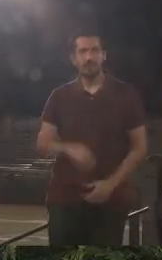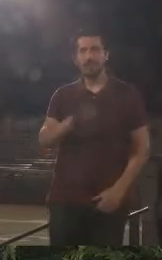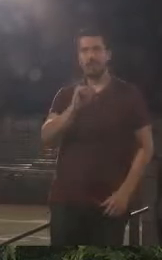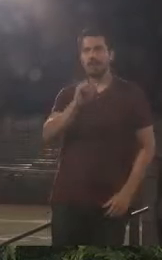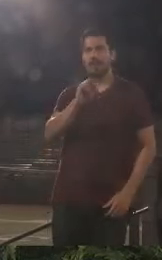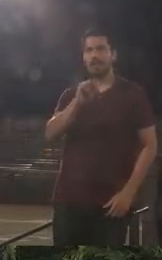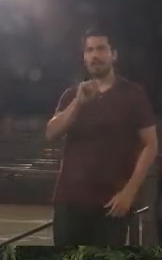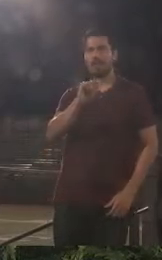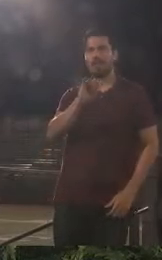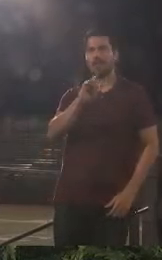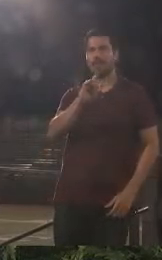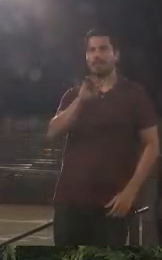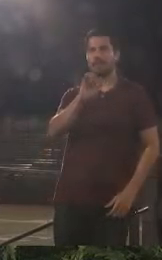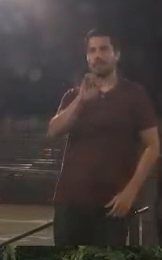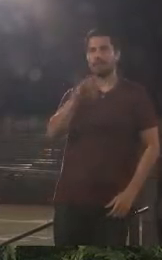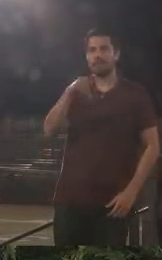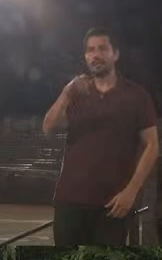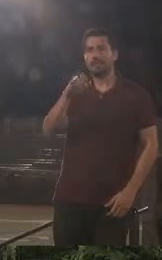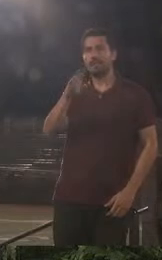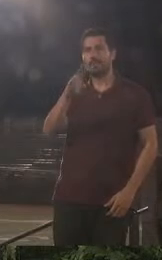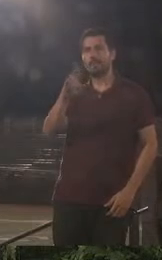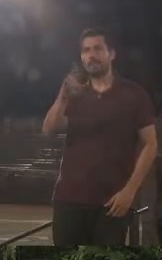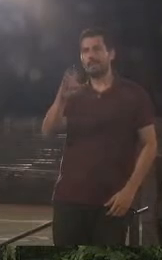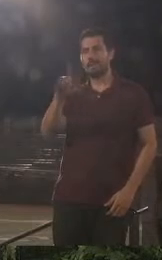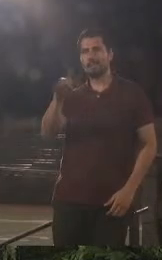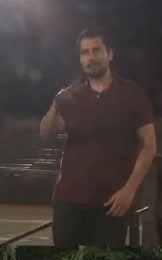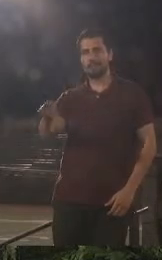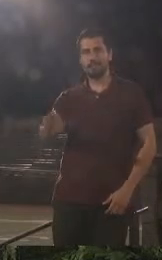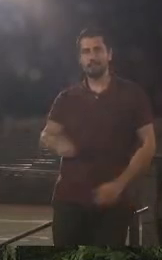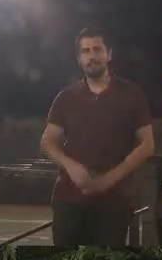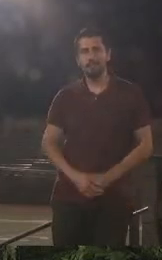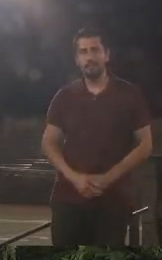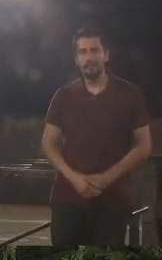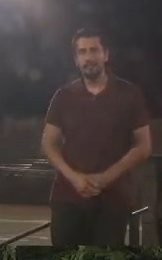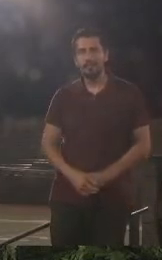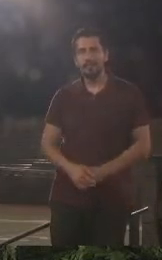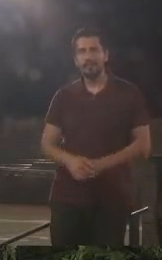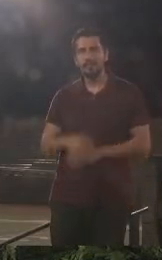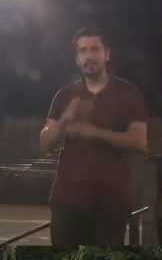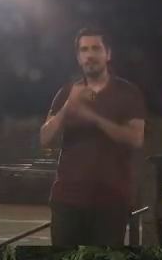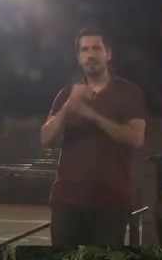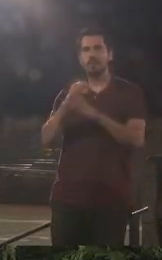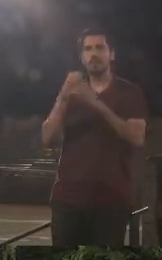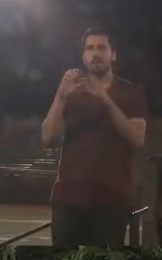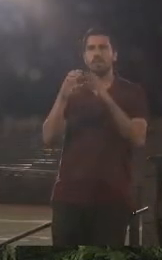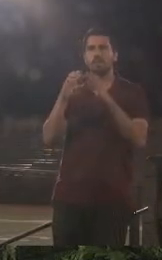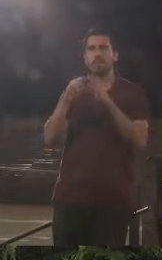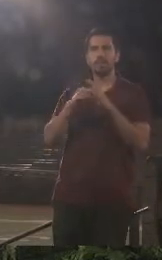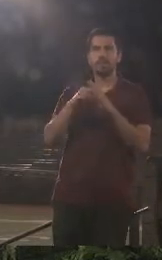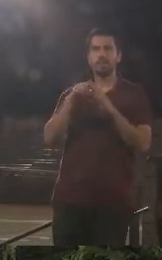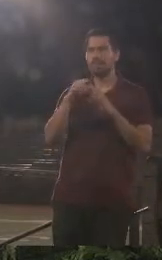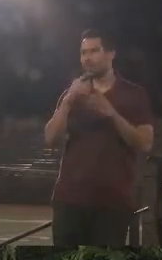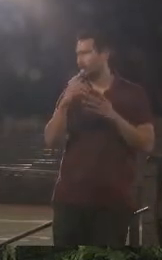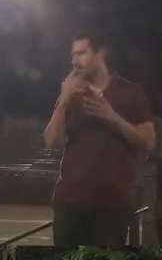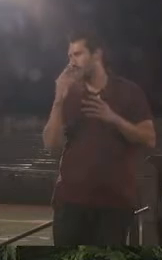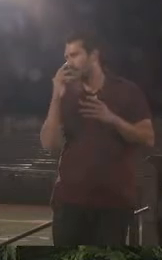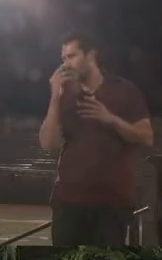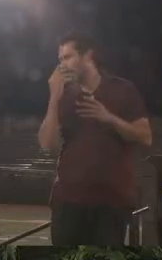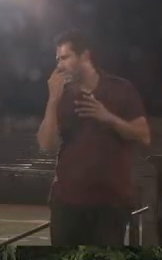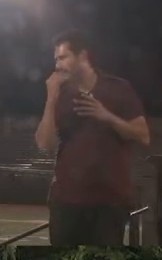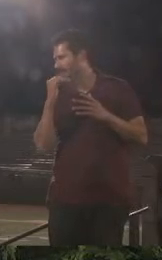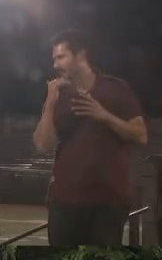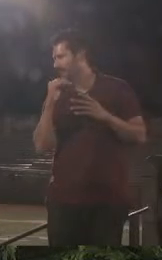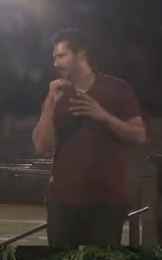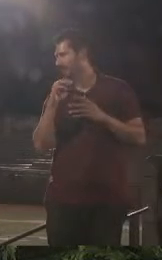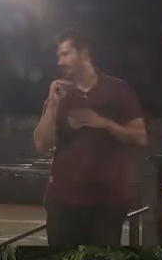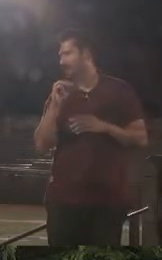Annalise Nicole Perez earned a certification in Microsoft Office Specialist Word and will be attending Texas A&M University, San